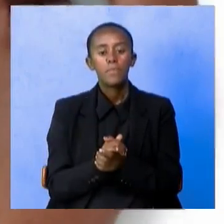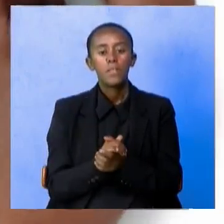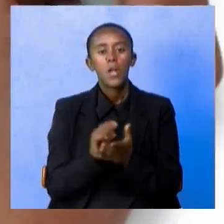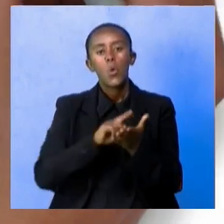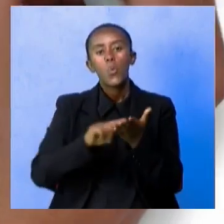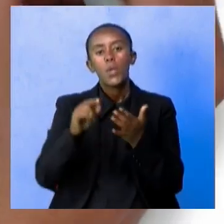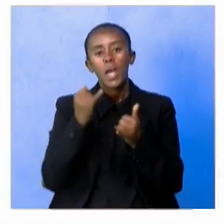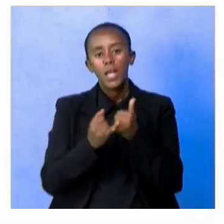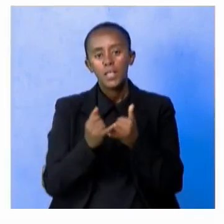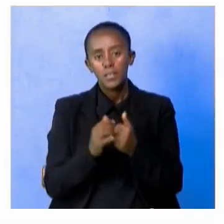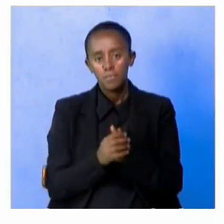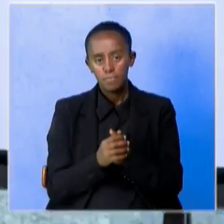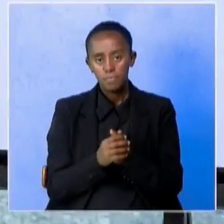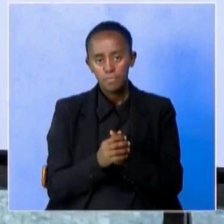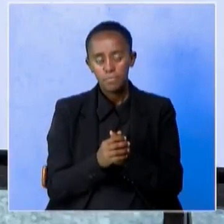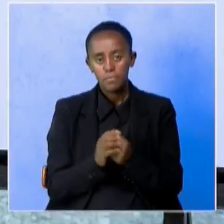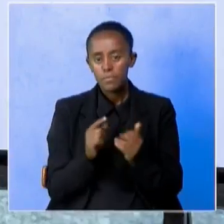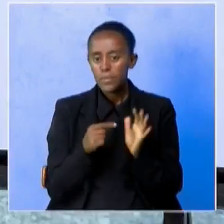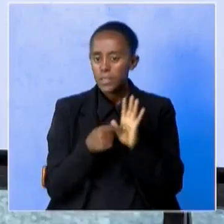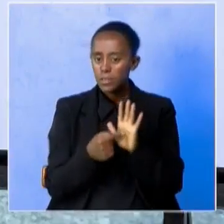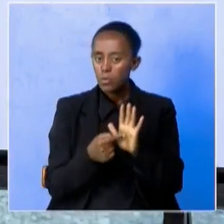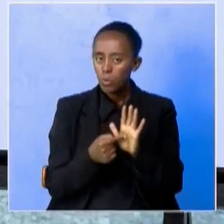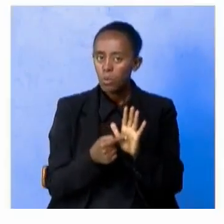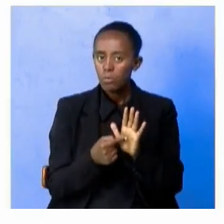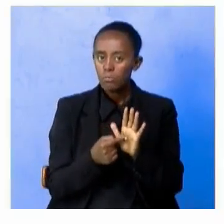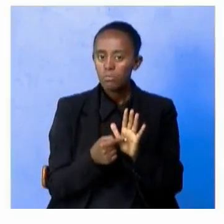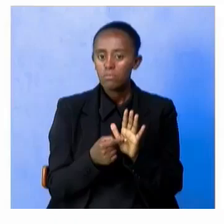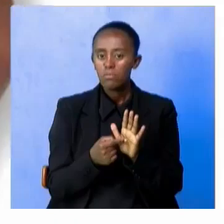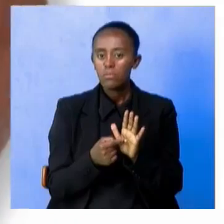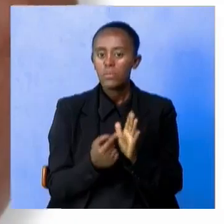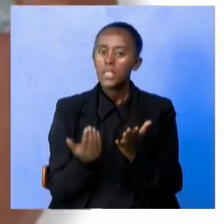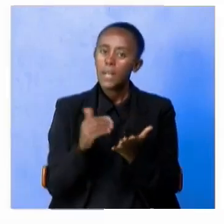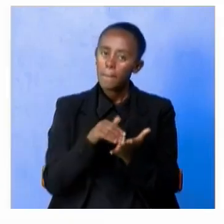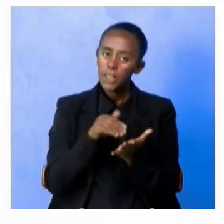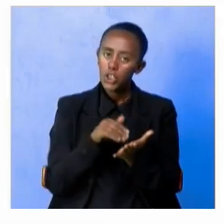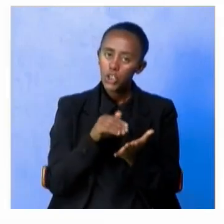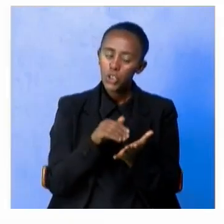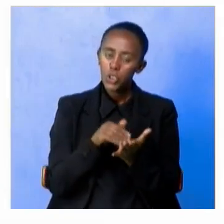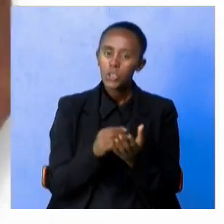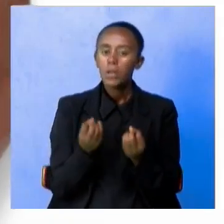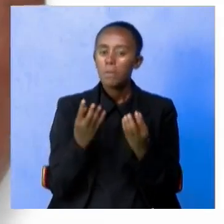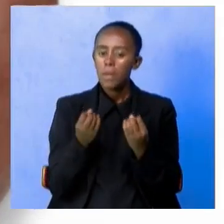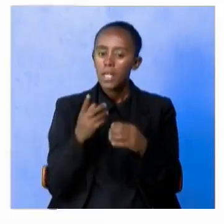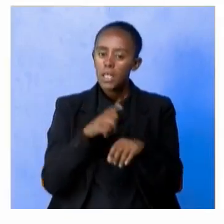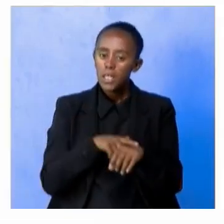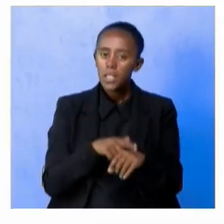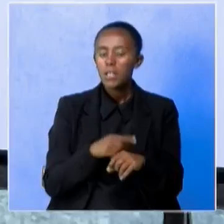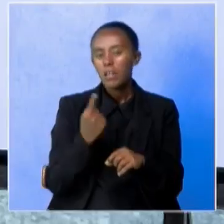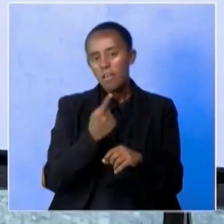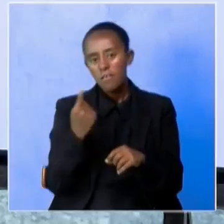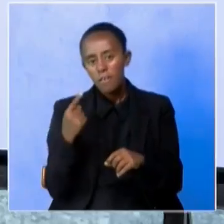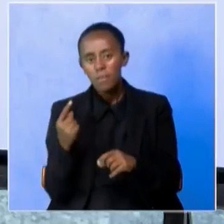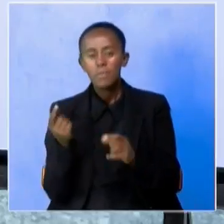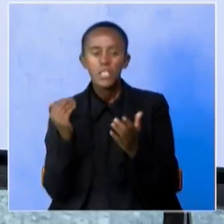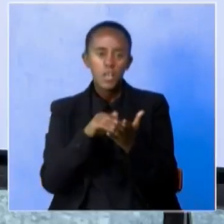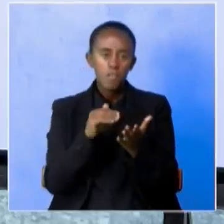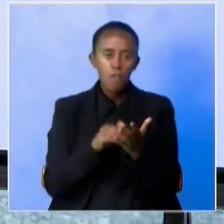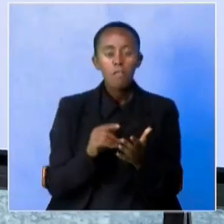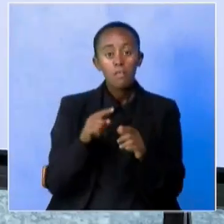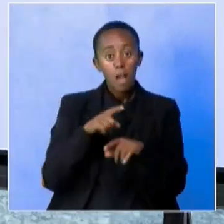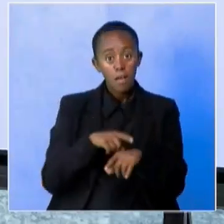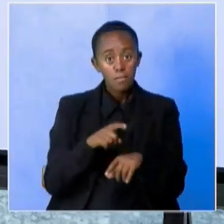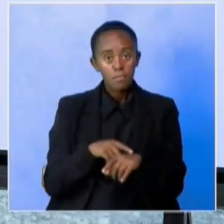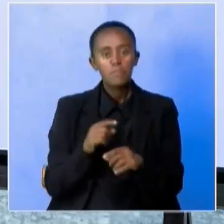weekend. So it's showing us what? Repetition. Many times, every, several times. It shows